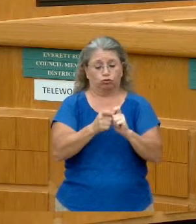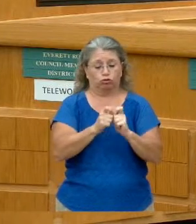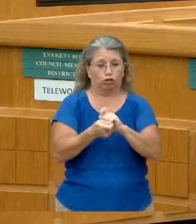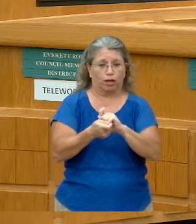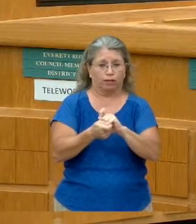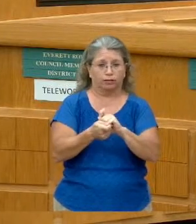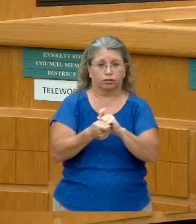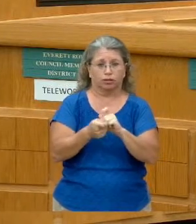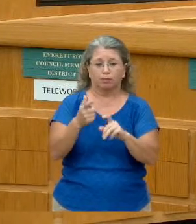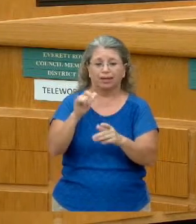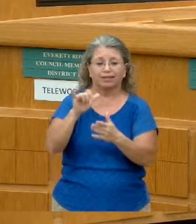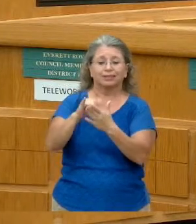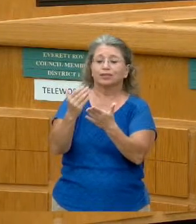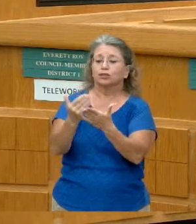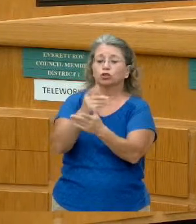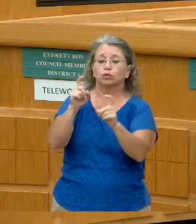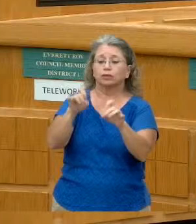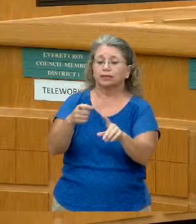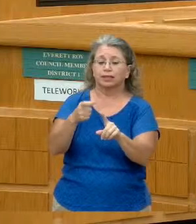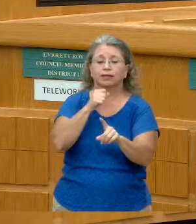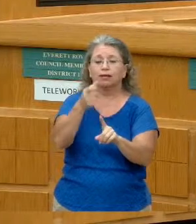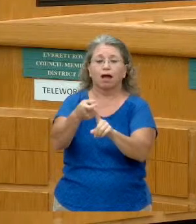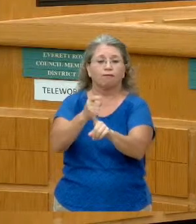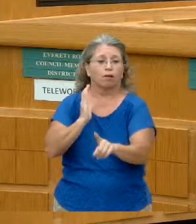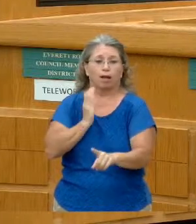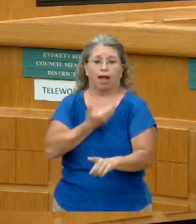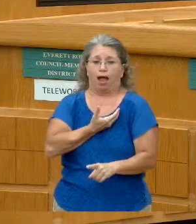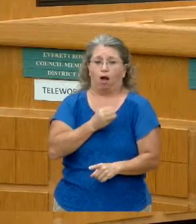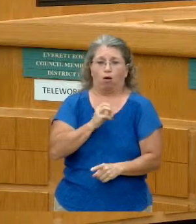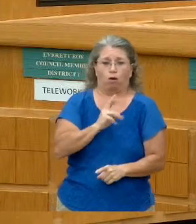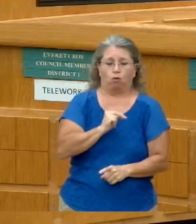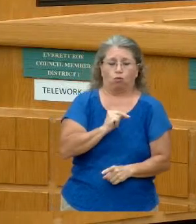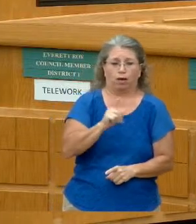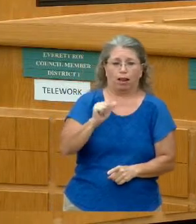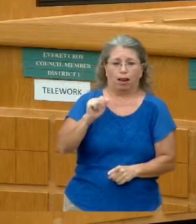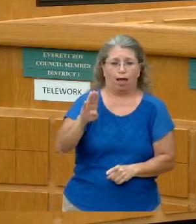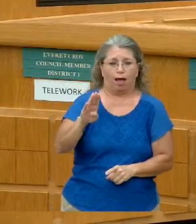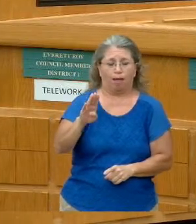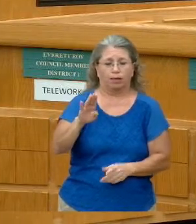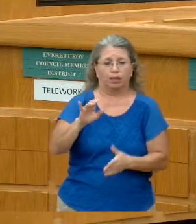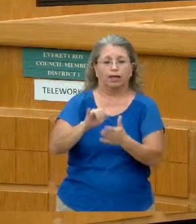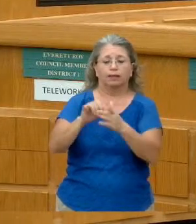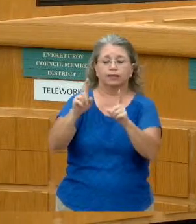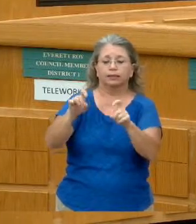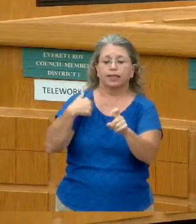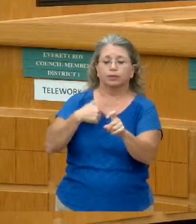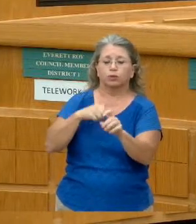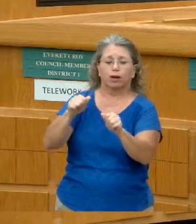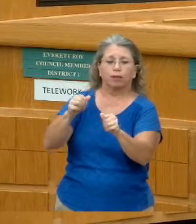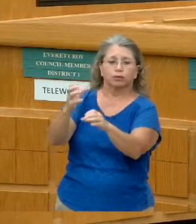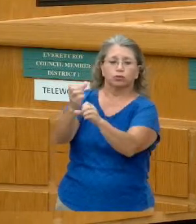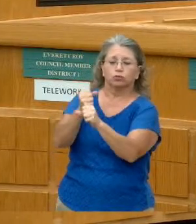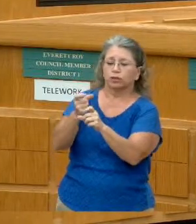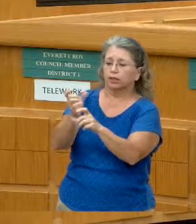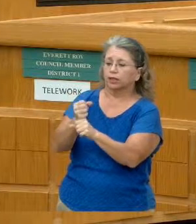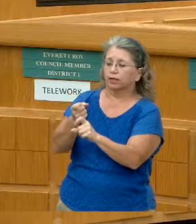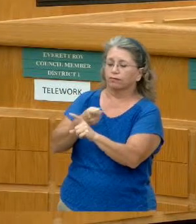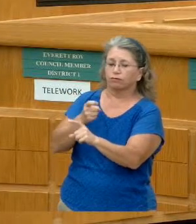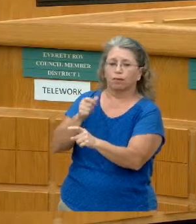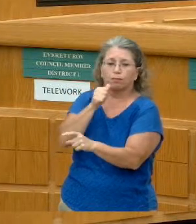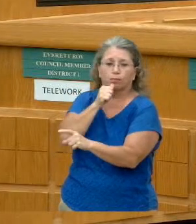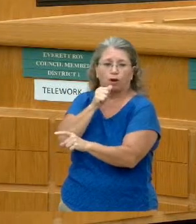is not from our own lab. These are testing that we've been able to procure from private labs. So we're not going to use, for